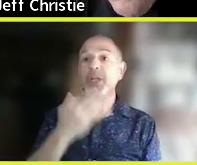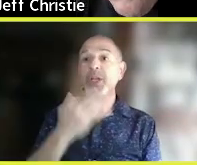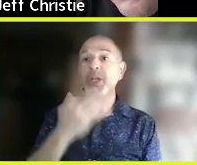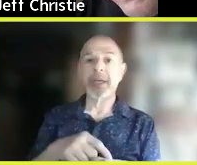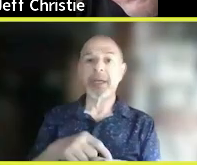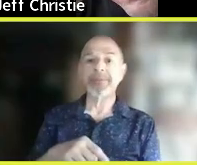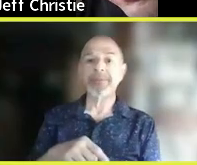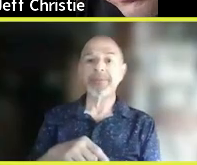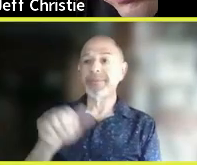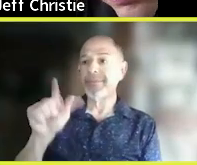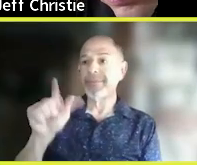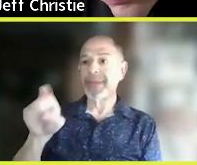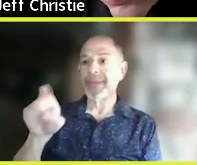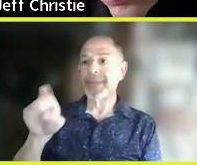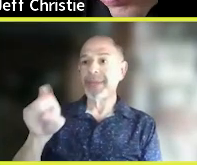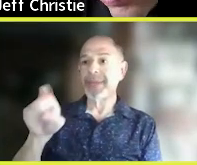too.